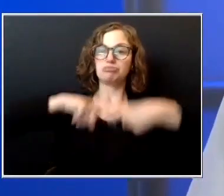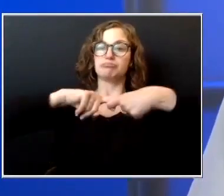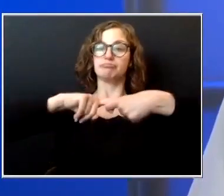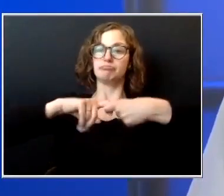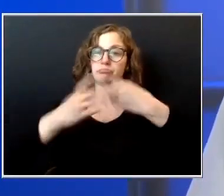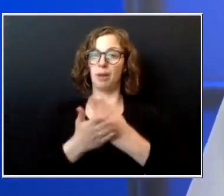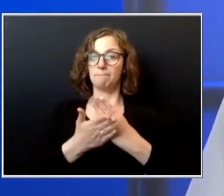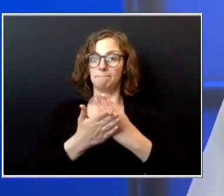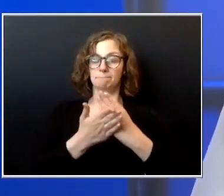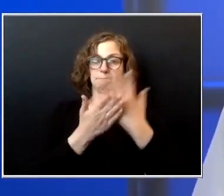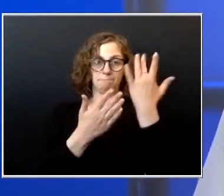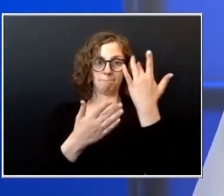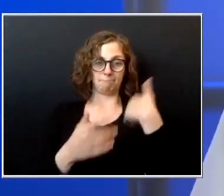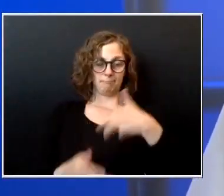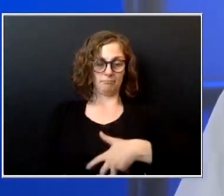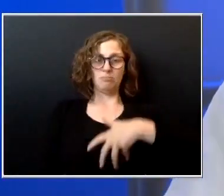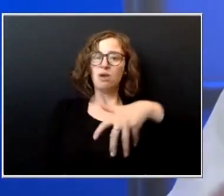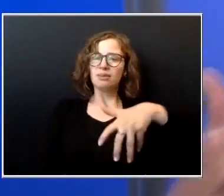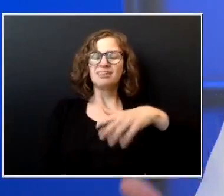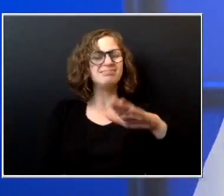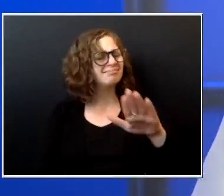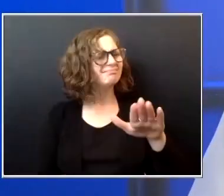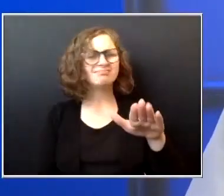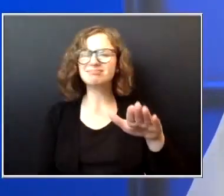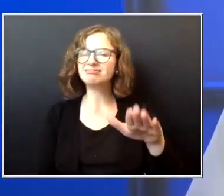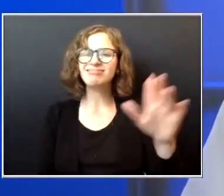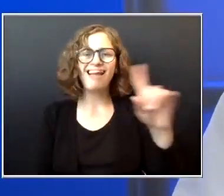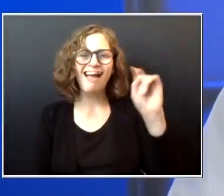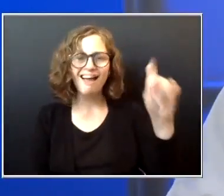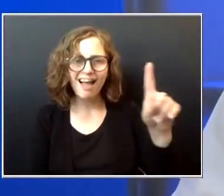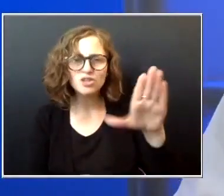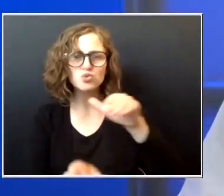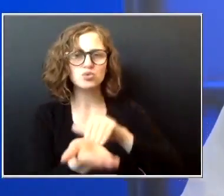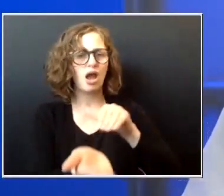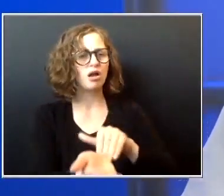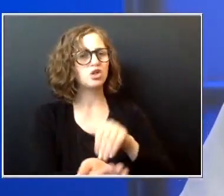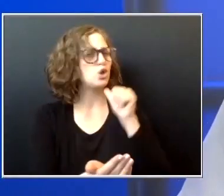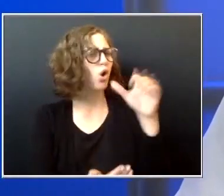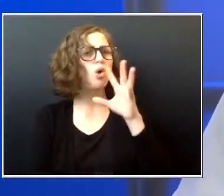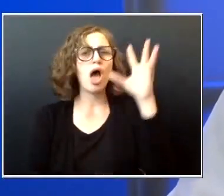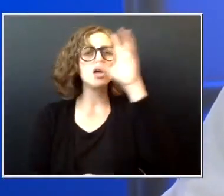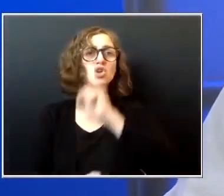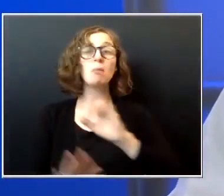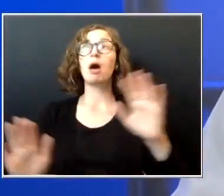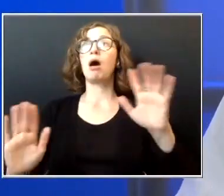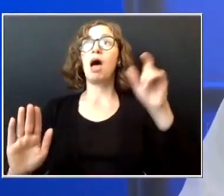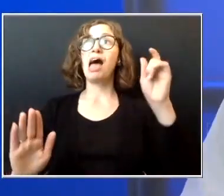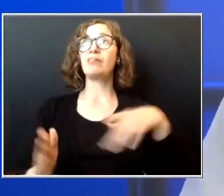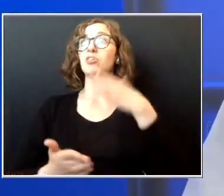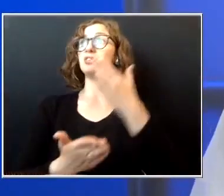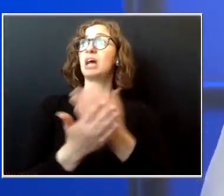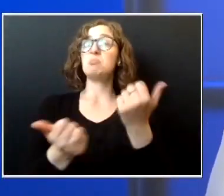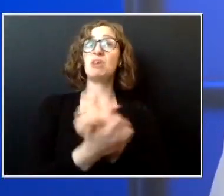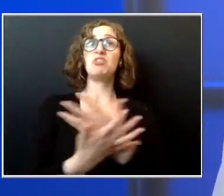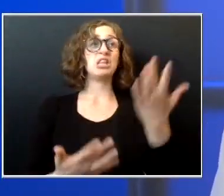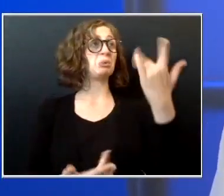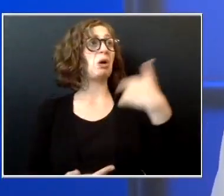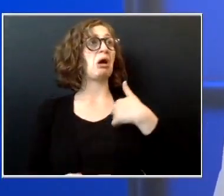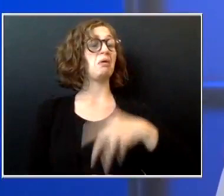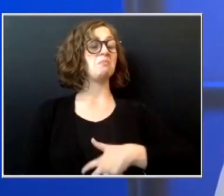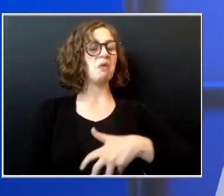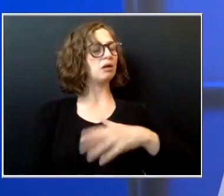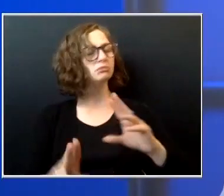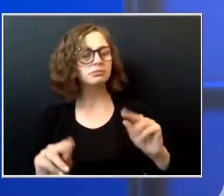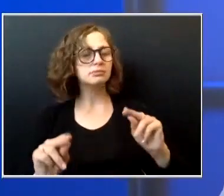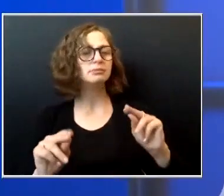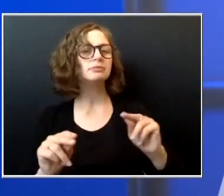Don't be afraid to ask your doctor. Don't make assumptions that you just have to stop because you're pregnant. Just because you're